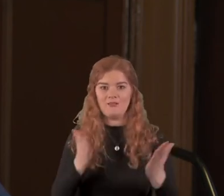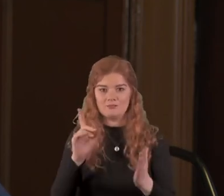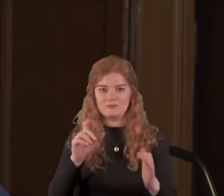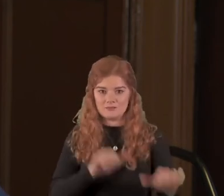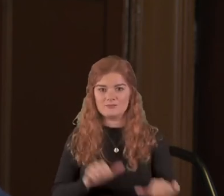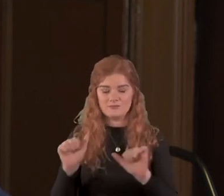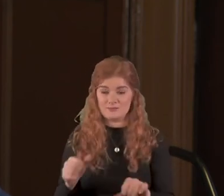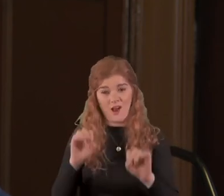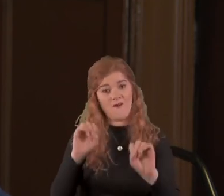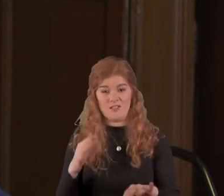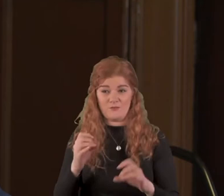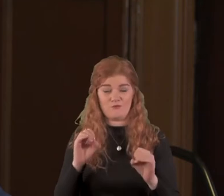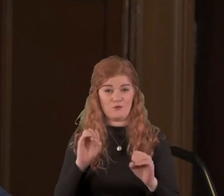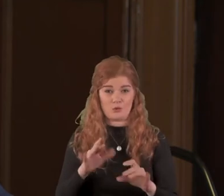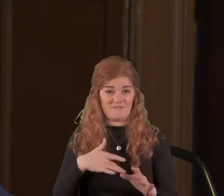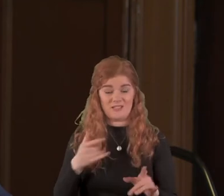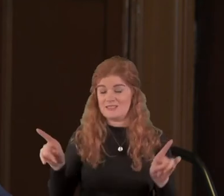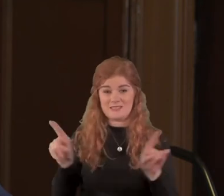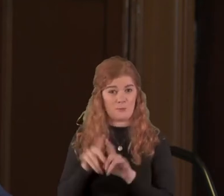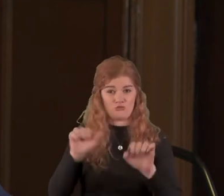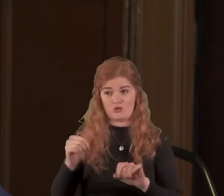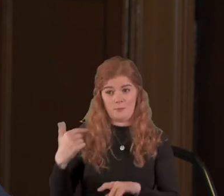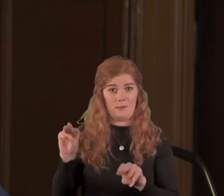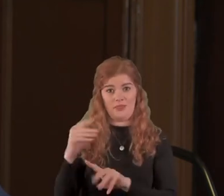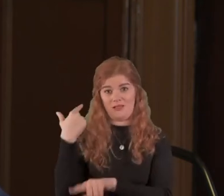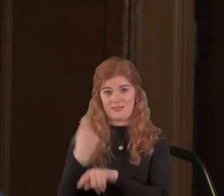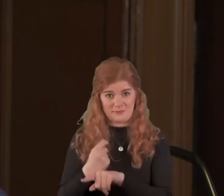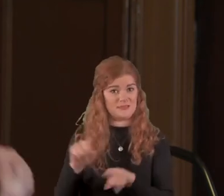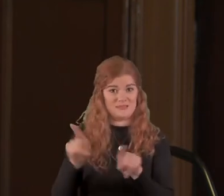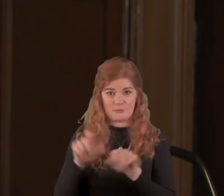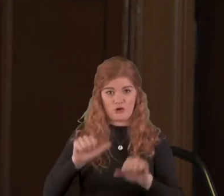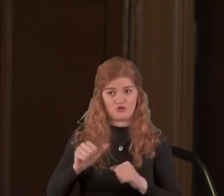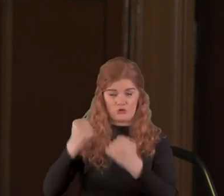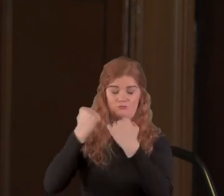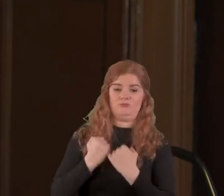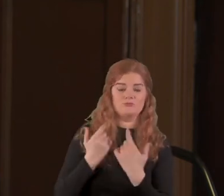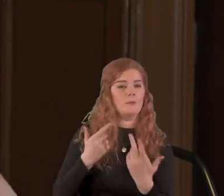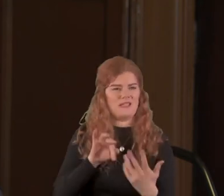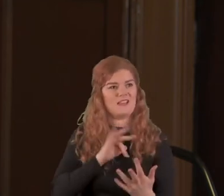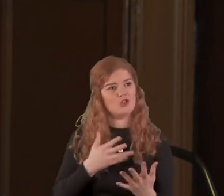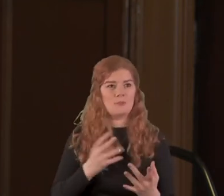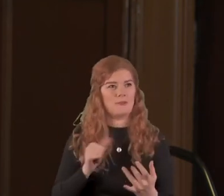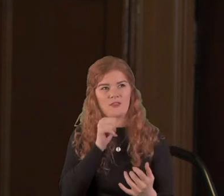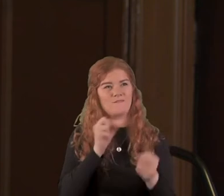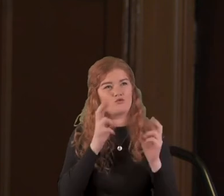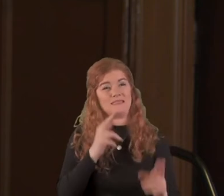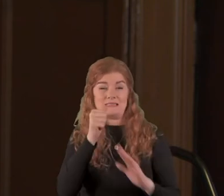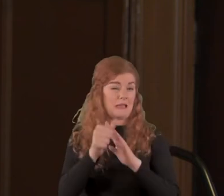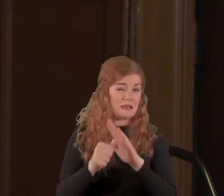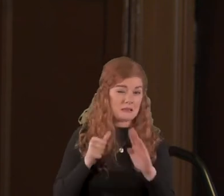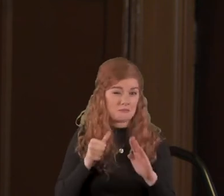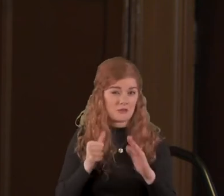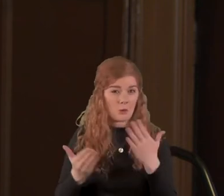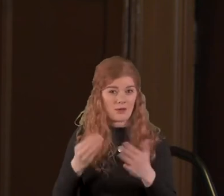Obviously, I would have felt exactly the same pressures as the people of the time felt. I would just have, you know, lacked the skill